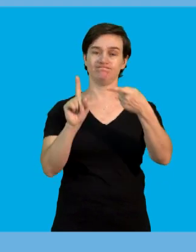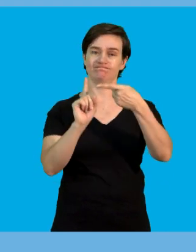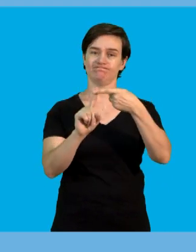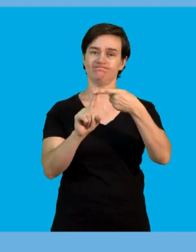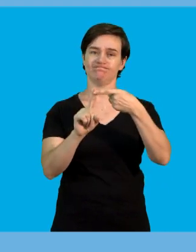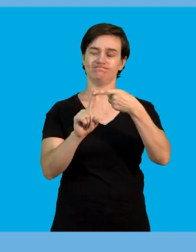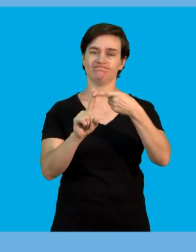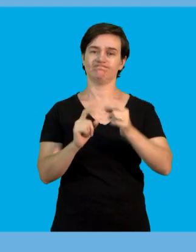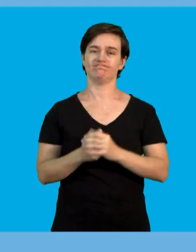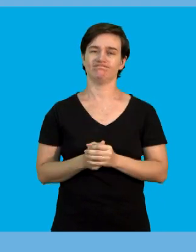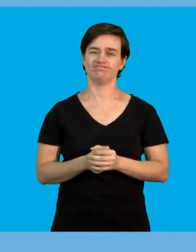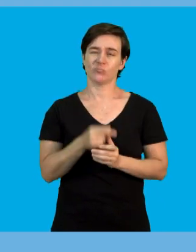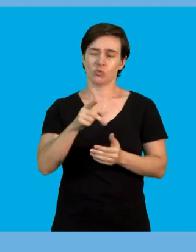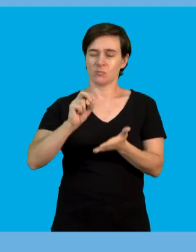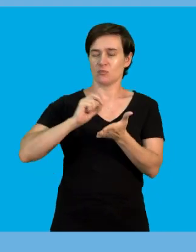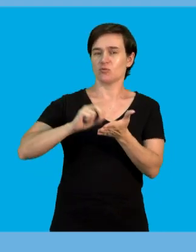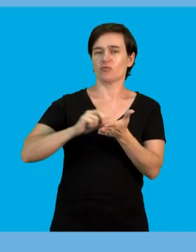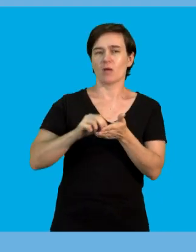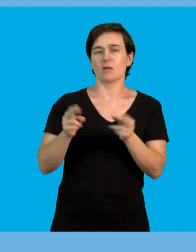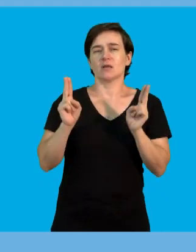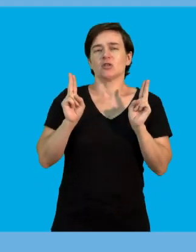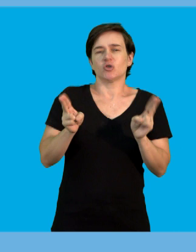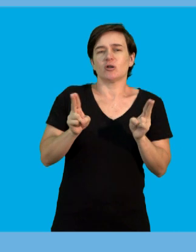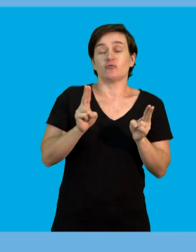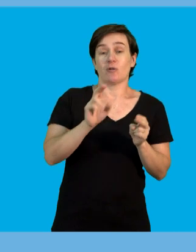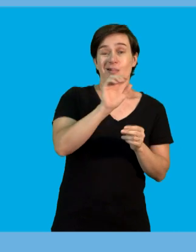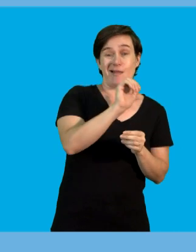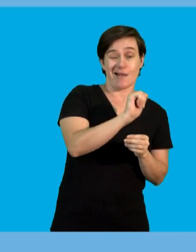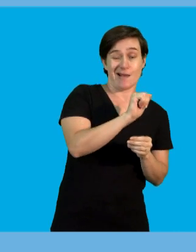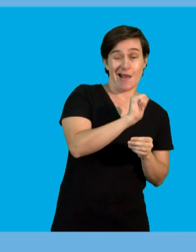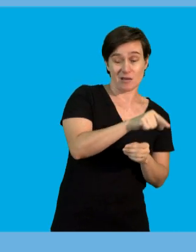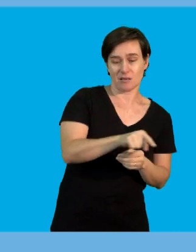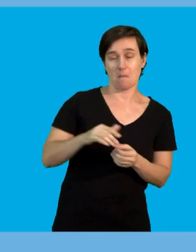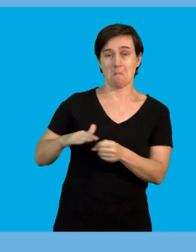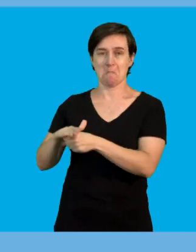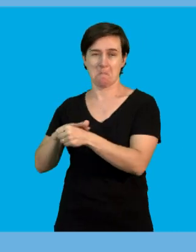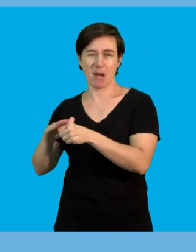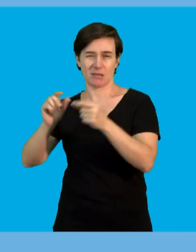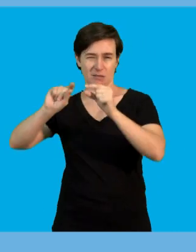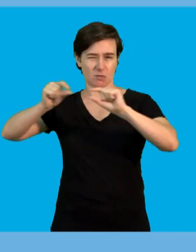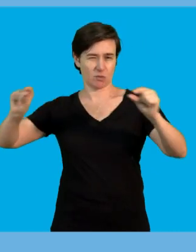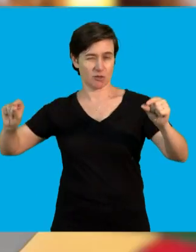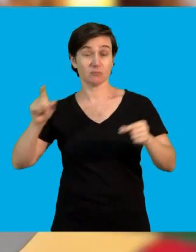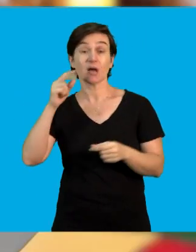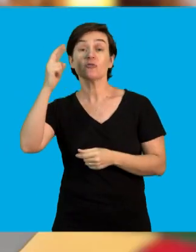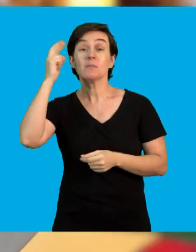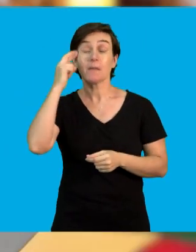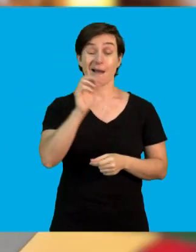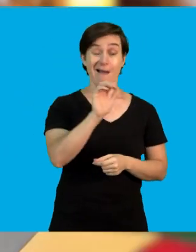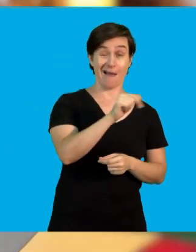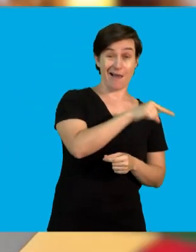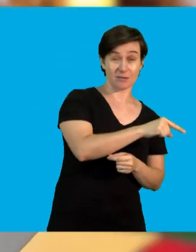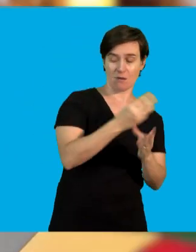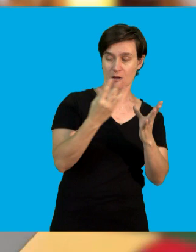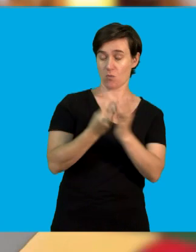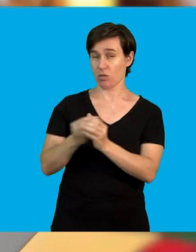we are given are as follows. That we need to write the general acid-base reaction equation. We do know that whenever we are reacting an acid